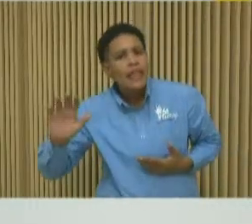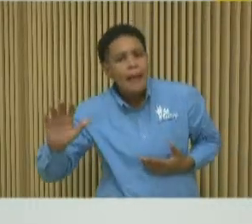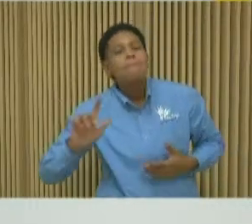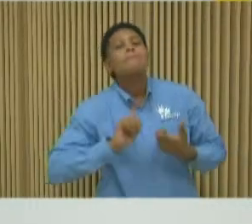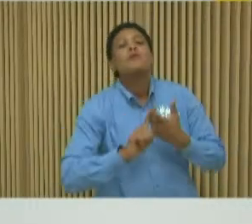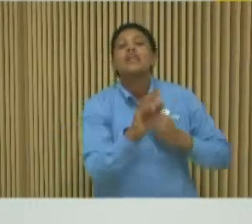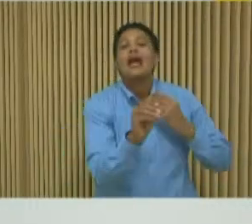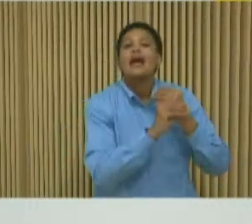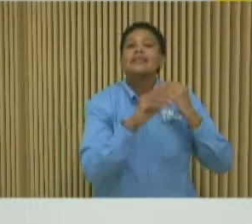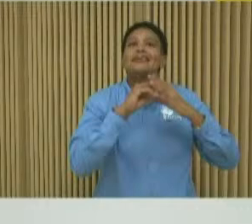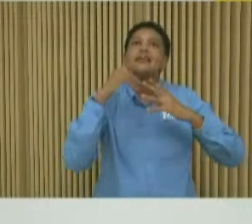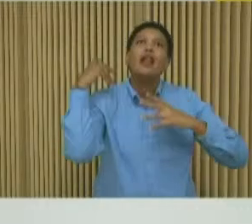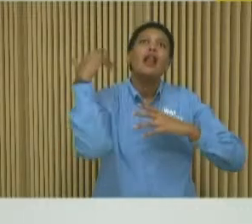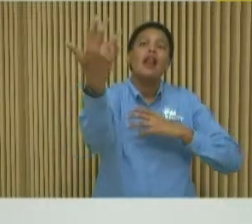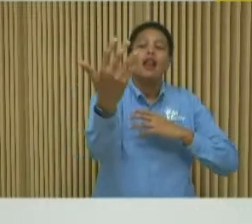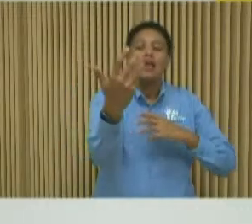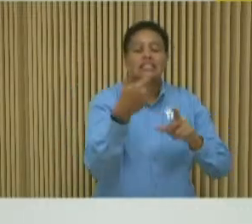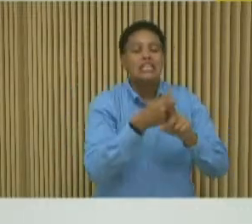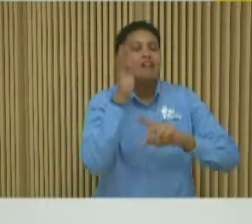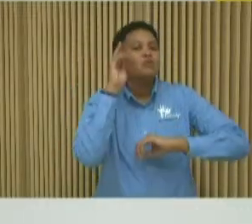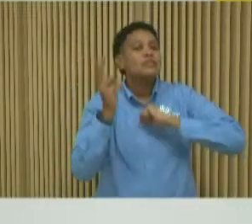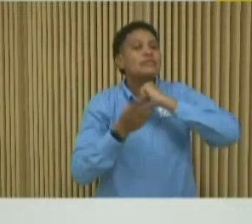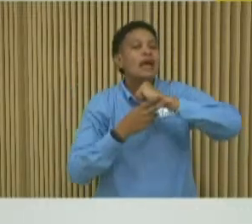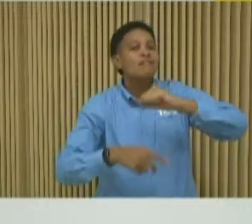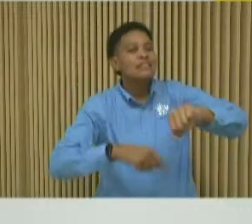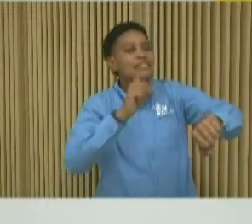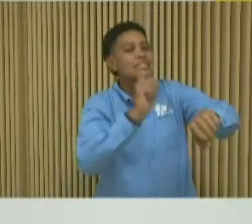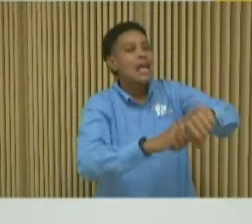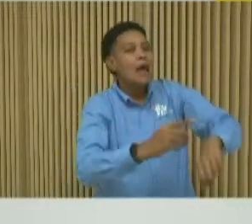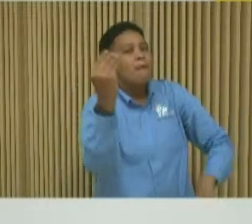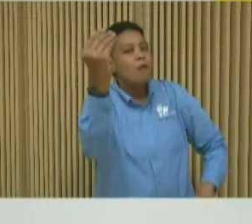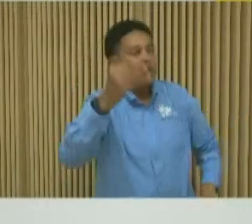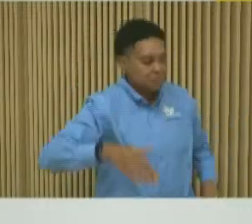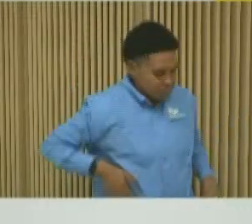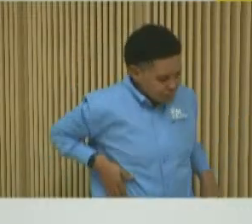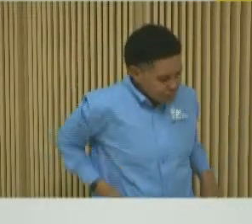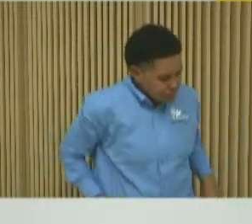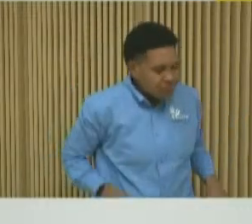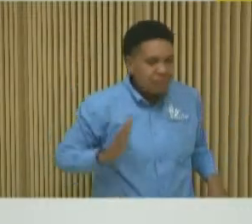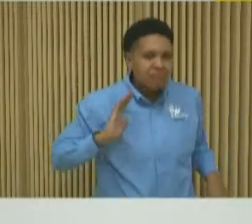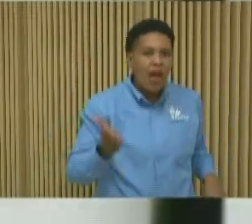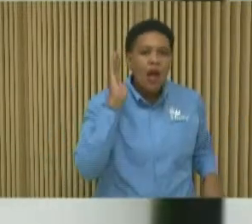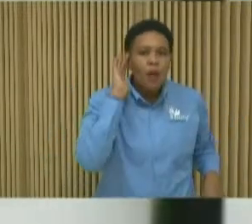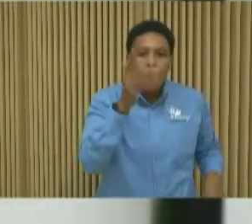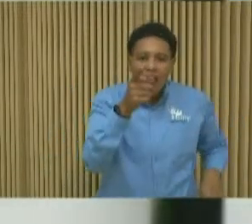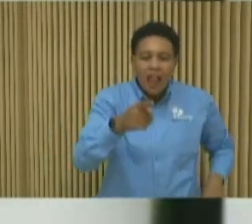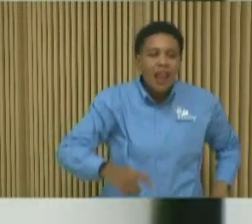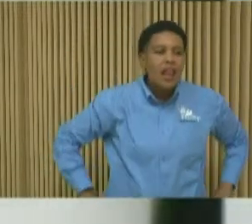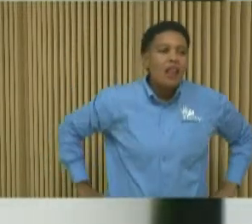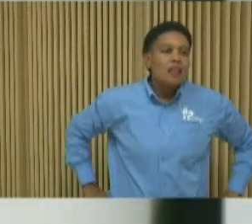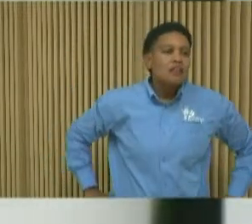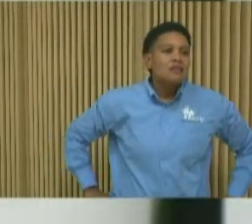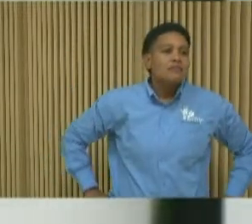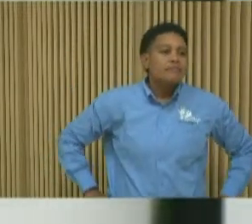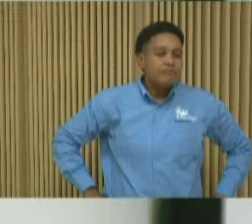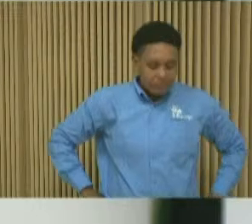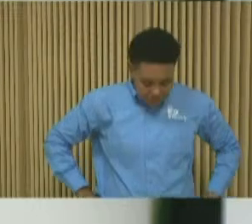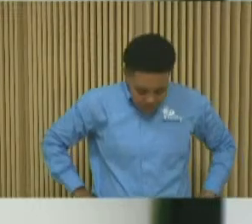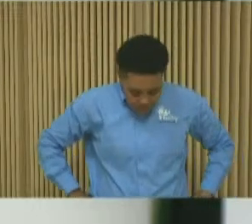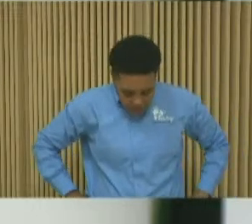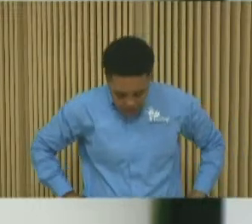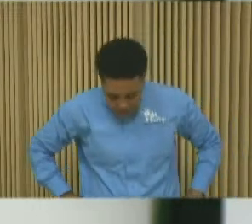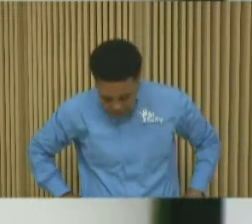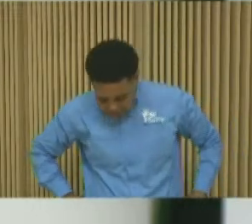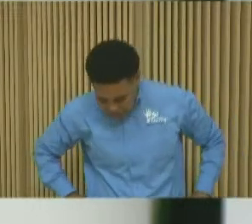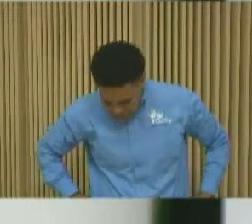in the long run, as again, it will save you time and money in your pocket. Thank you. All right. So I have another question coming